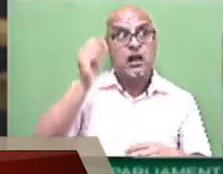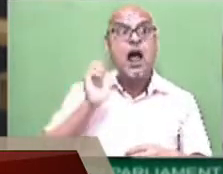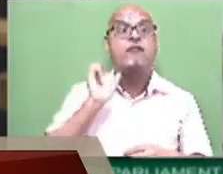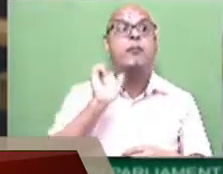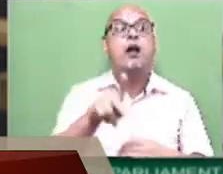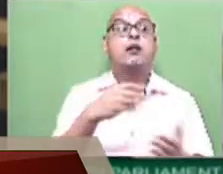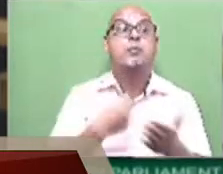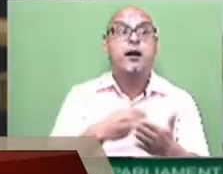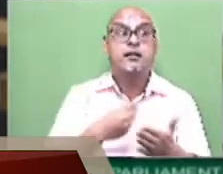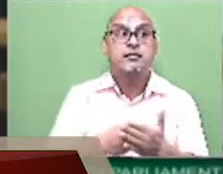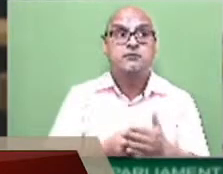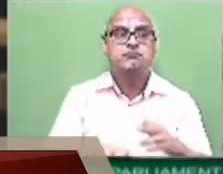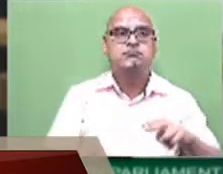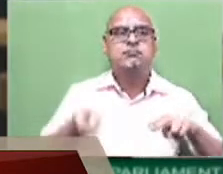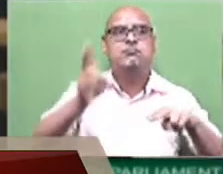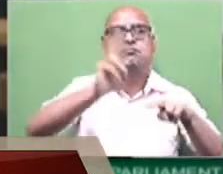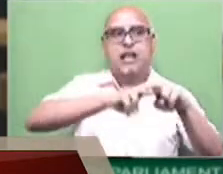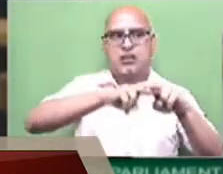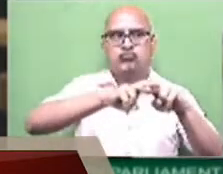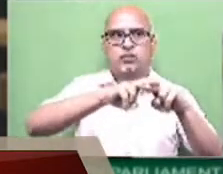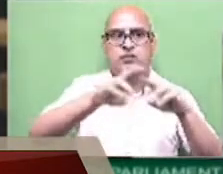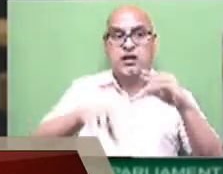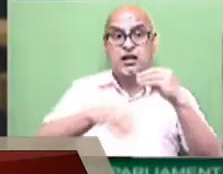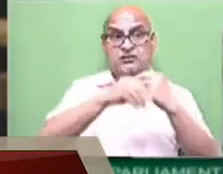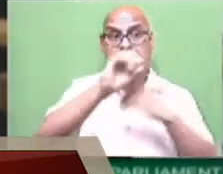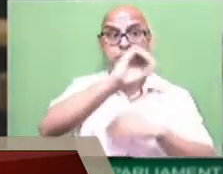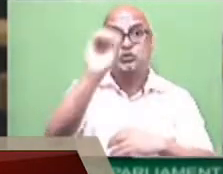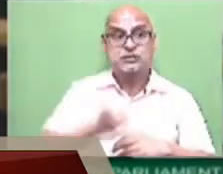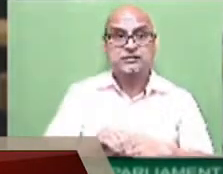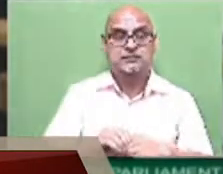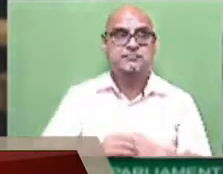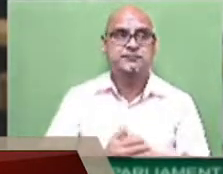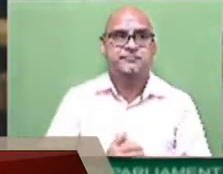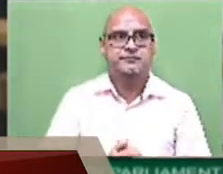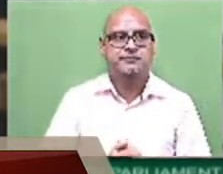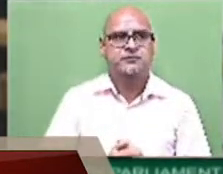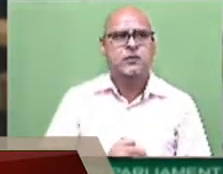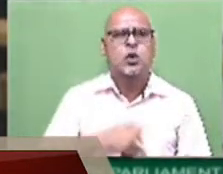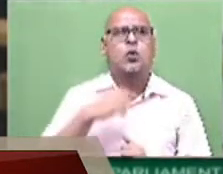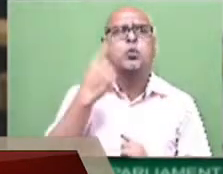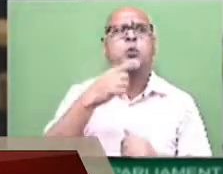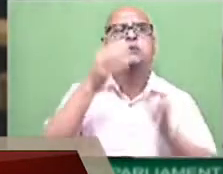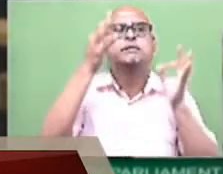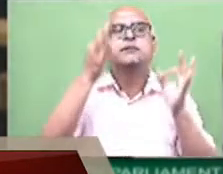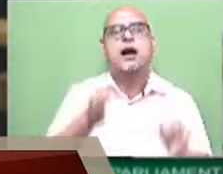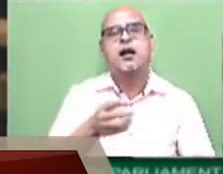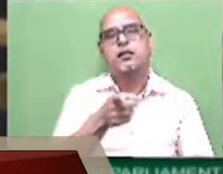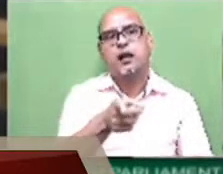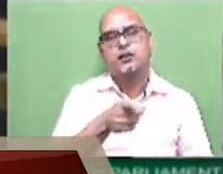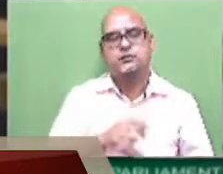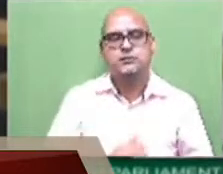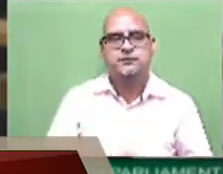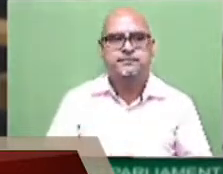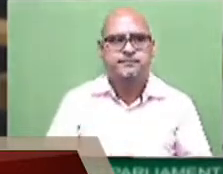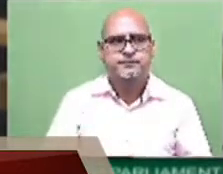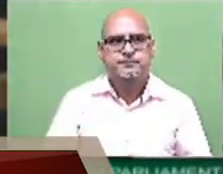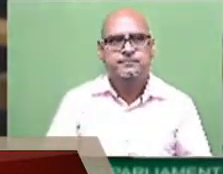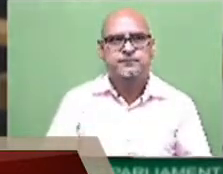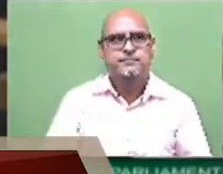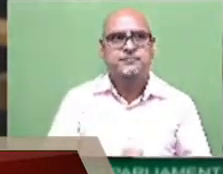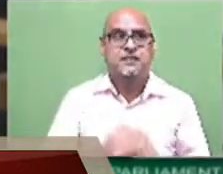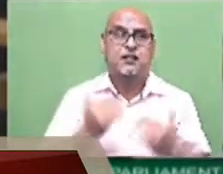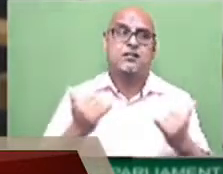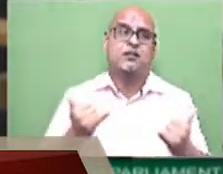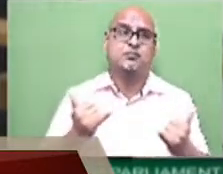that decision where in fact interest has to be paid on the refund of the ticket? Now, that will create an additional burden